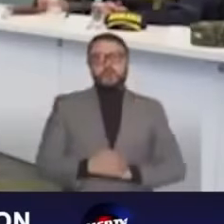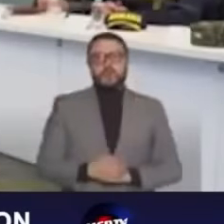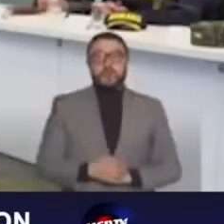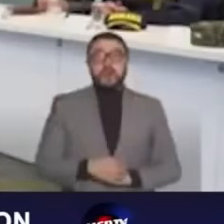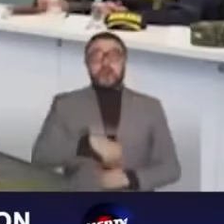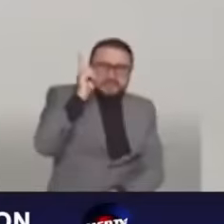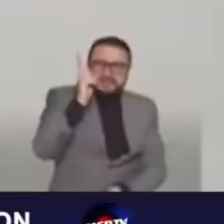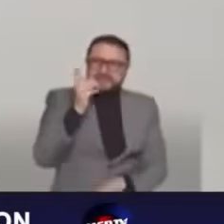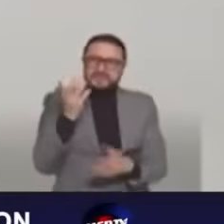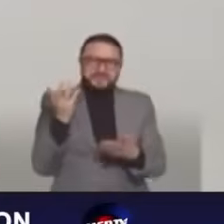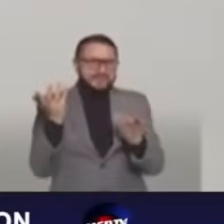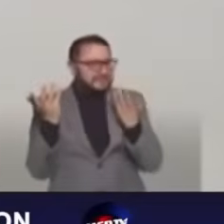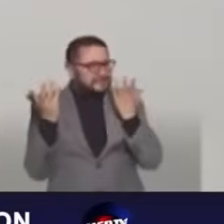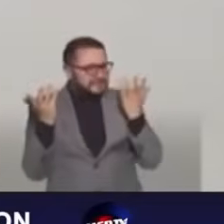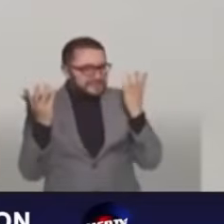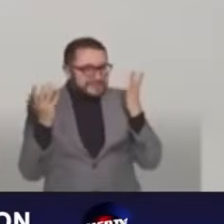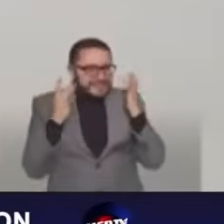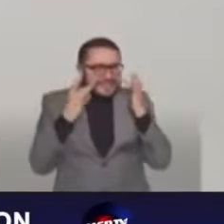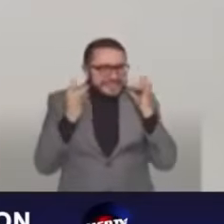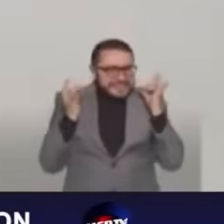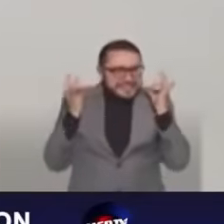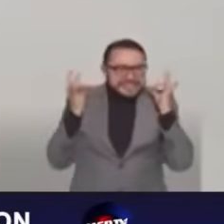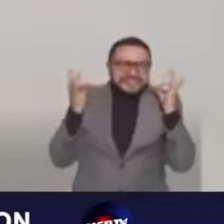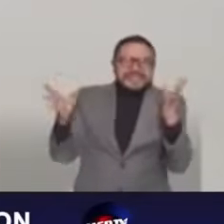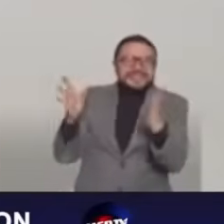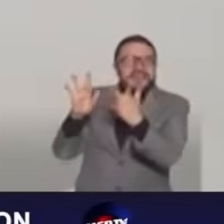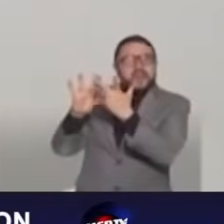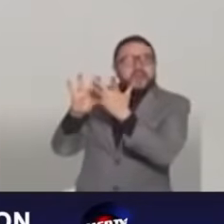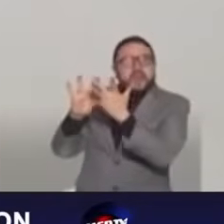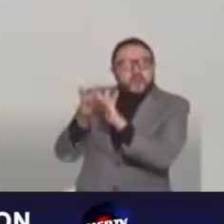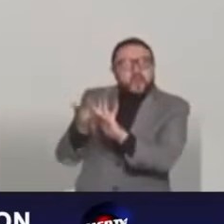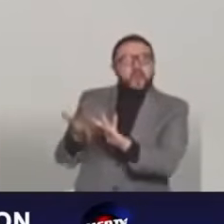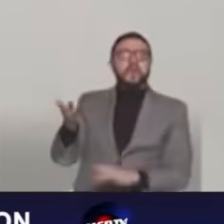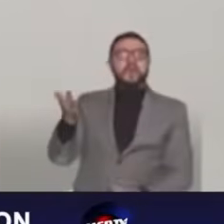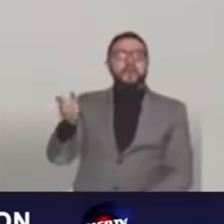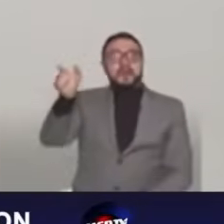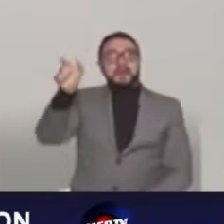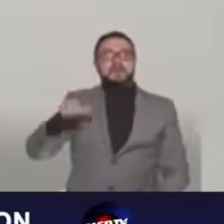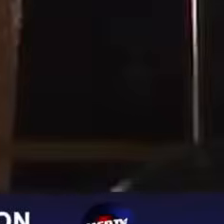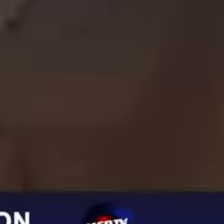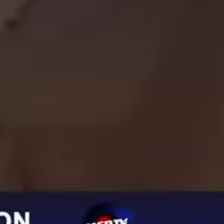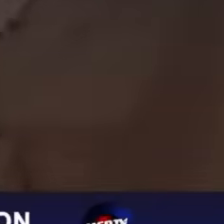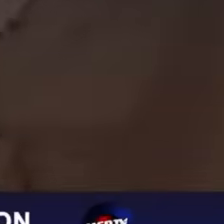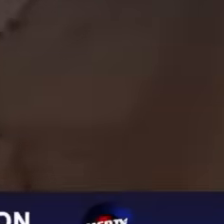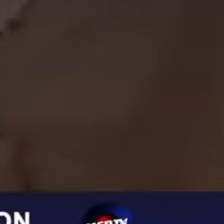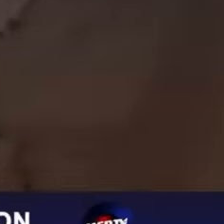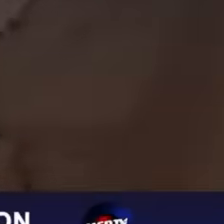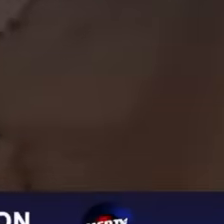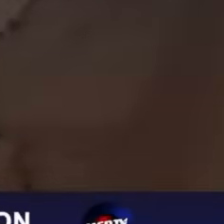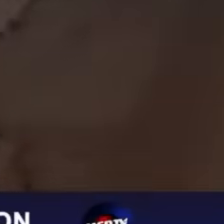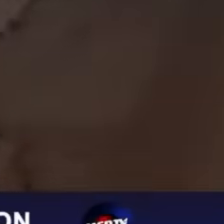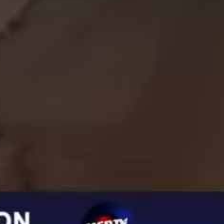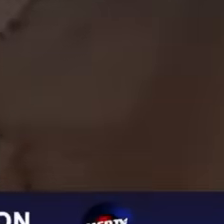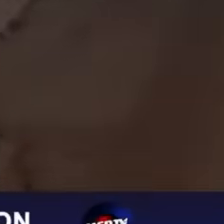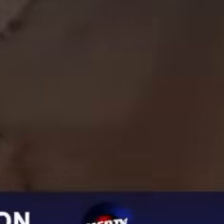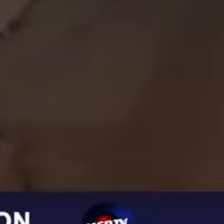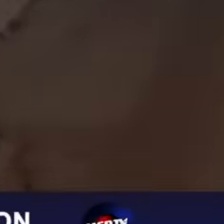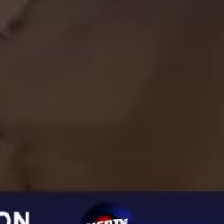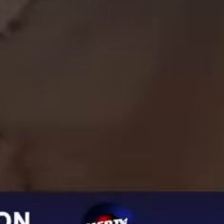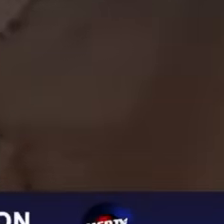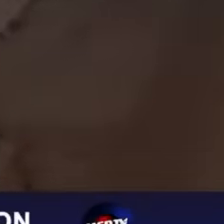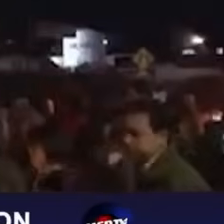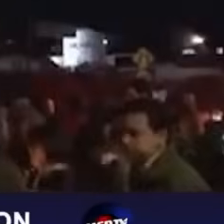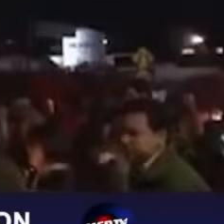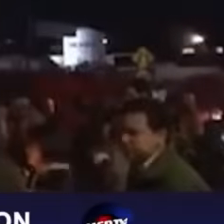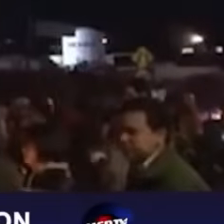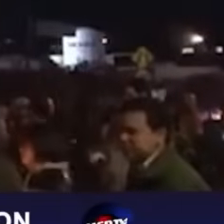of previous decades. Leftist President Gustavo Petro, who has vowed to bring peace to the country's conflict,